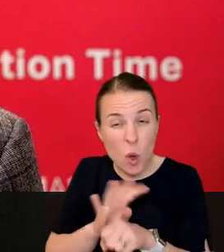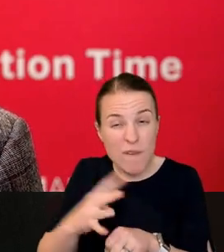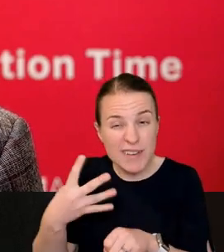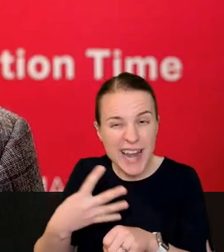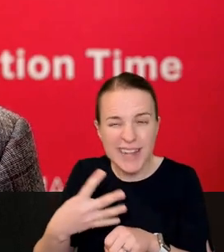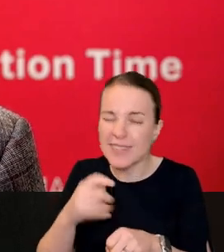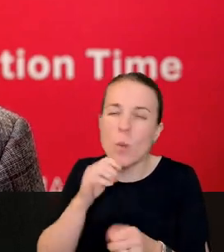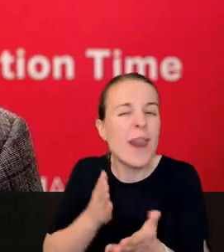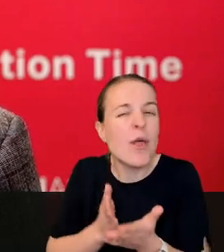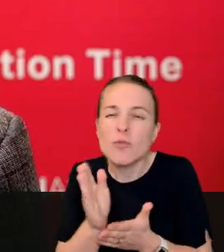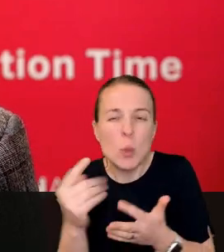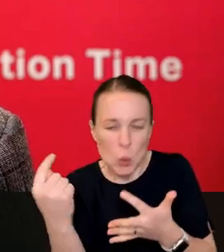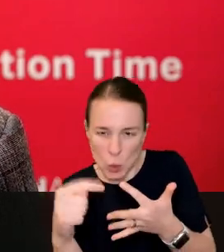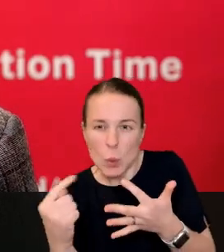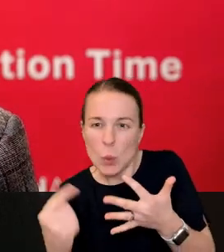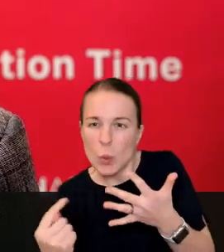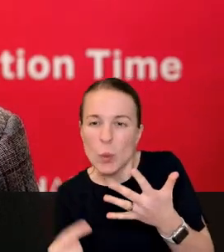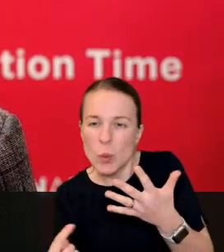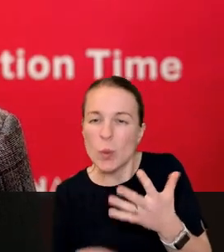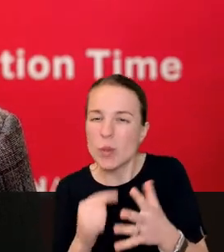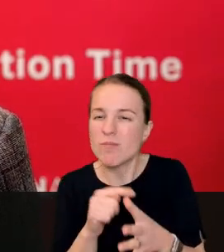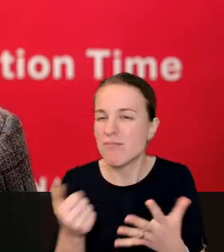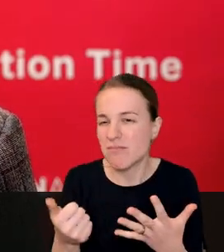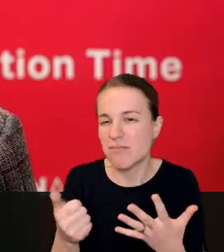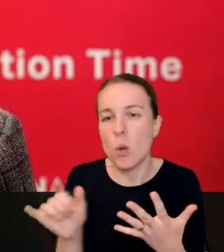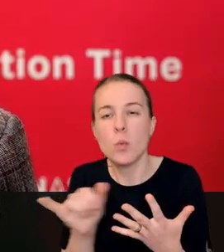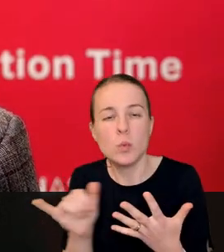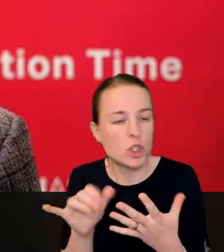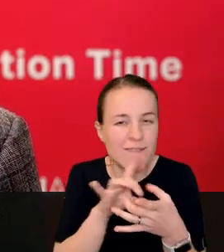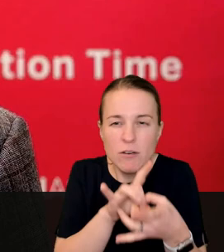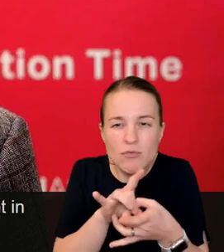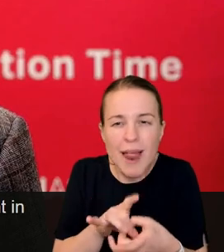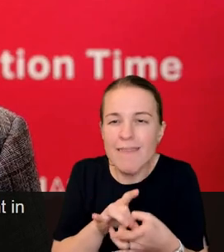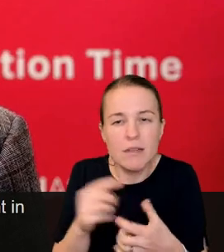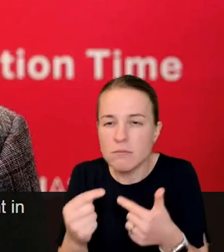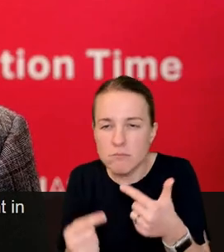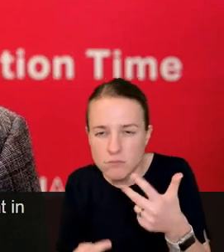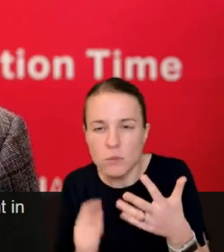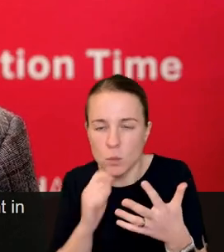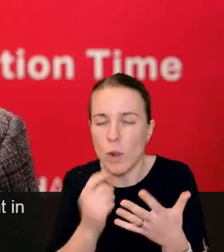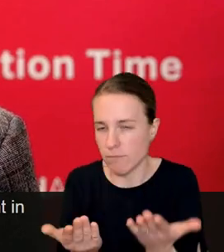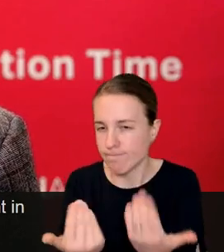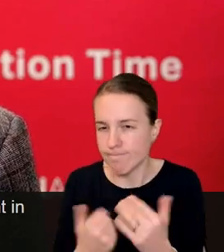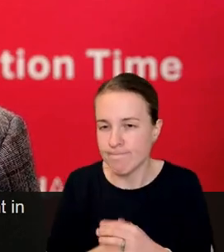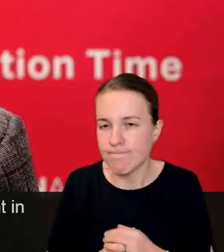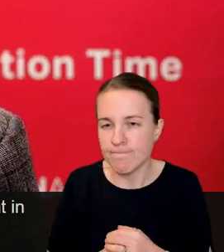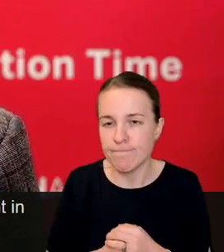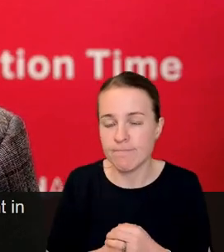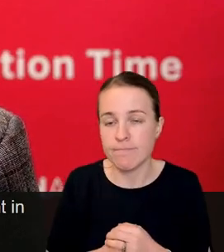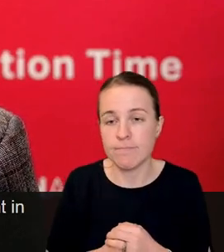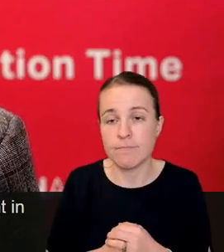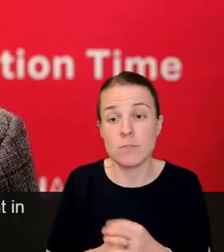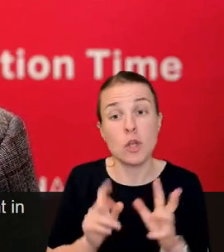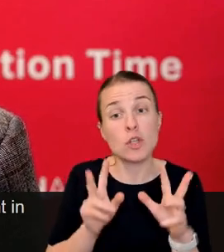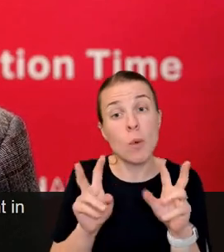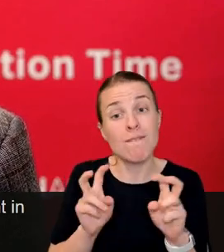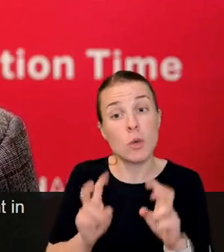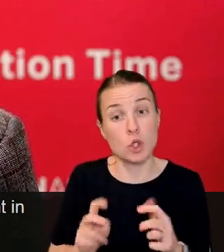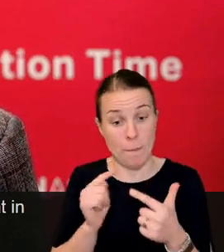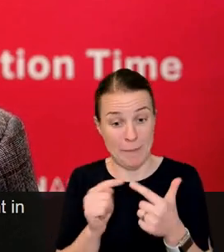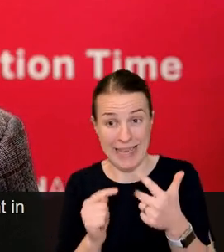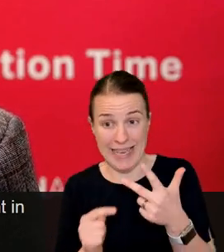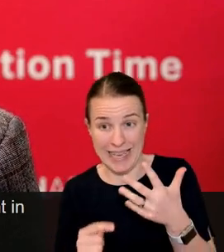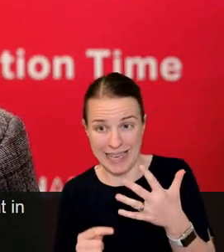the event in whichever section they best fit. For each topic, we will take two